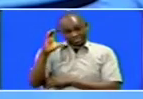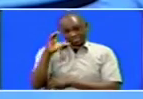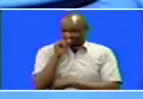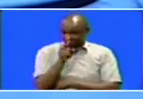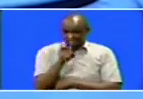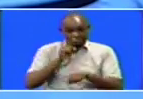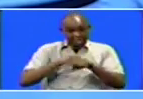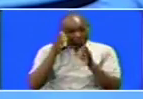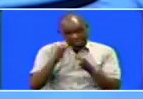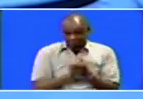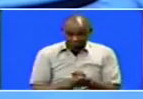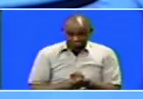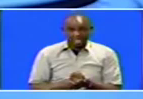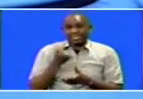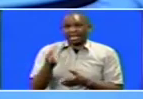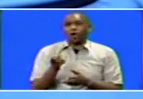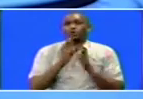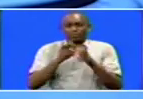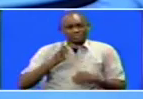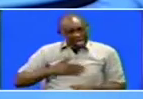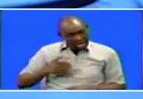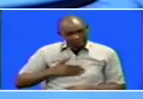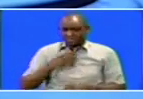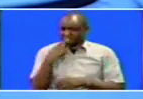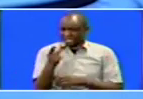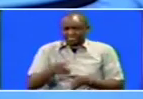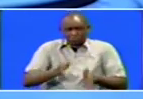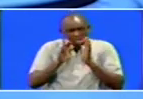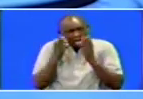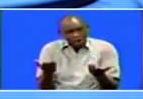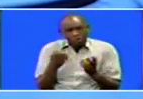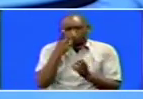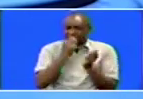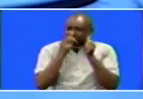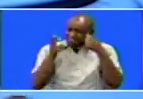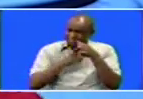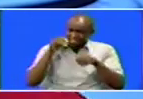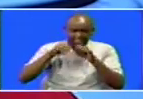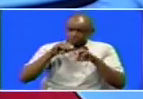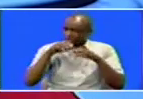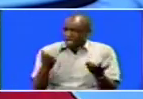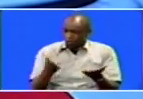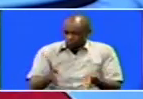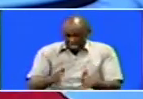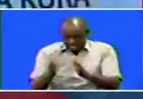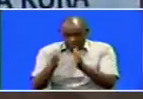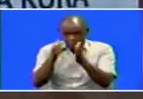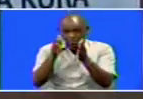Commission timelines. Duncan Khaemba gives us the new roadmap towards the 2017 polls.